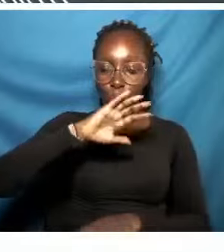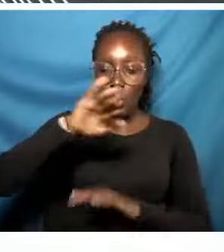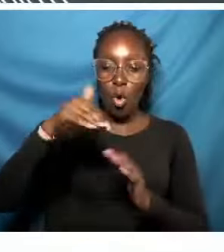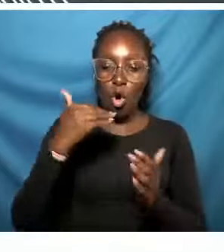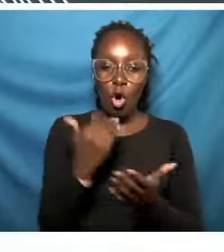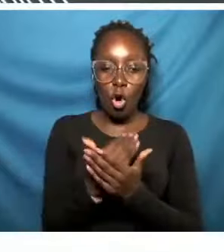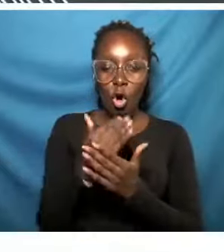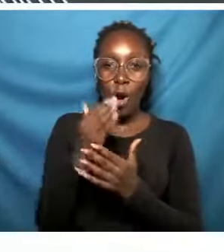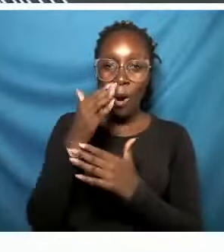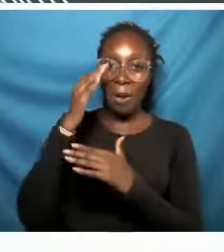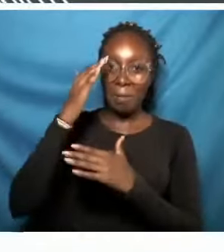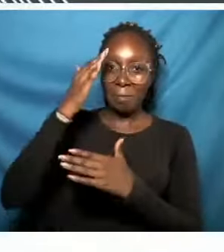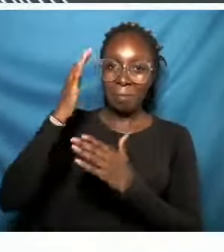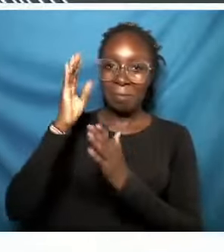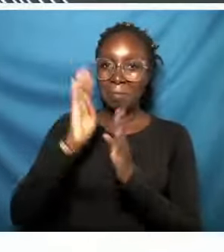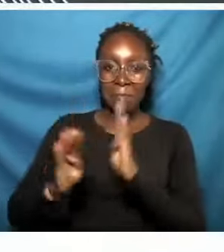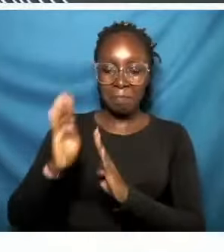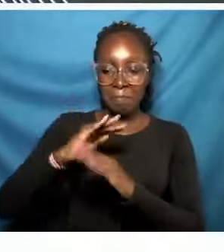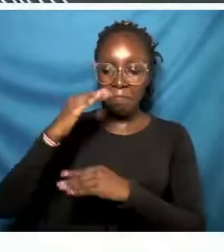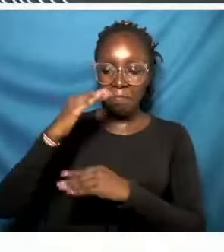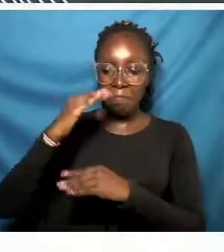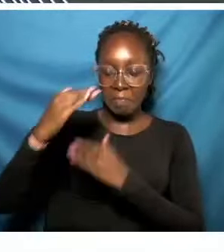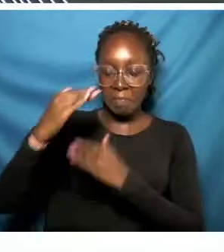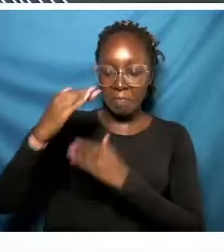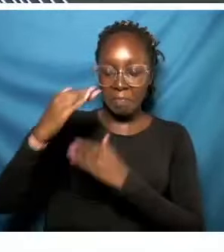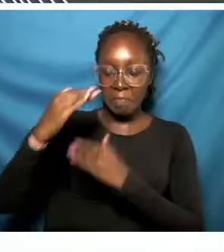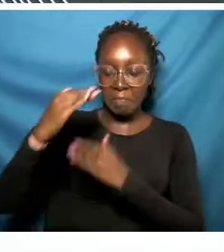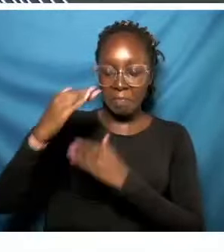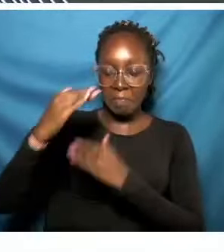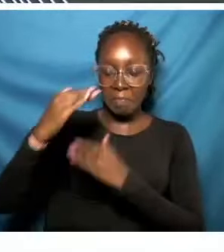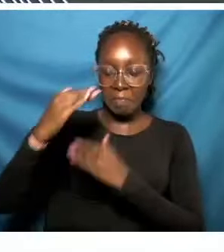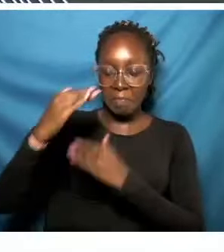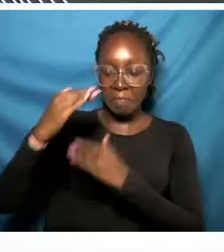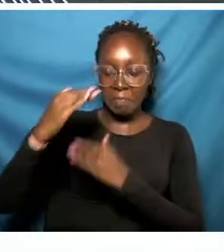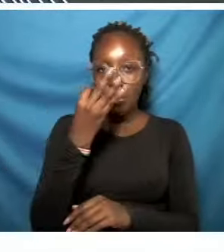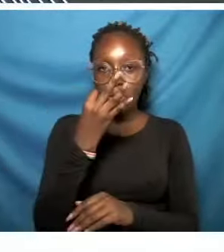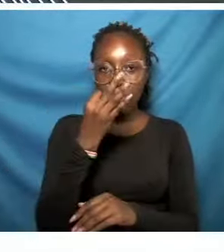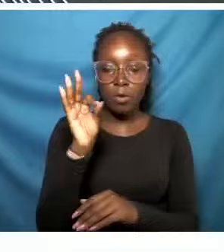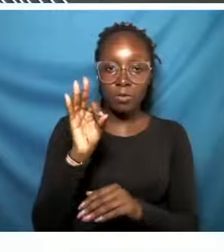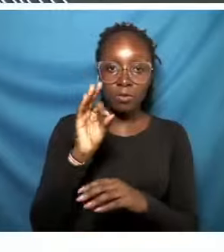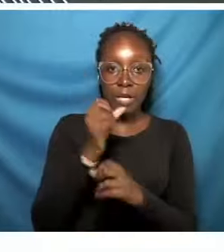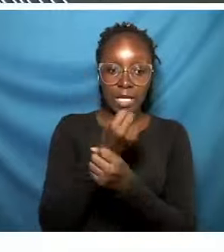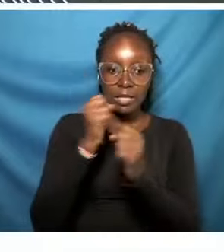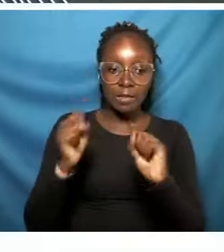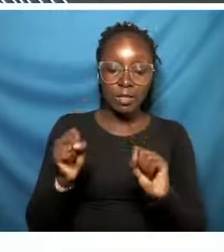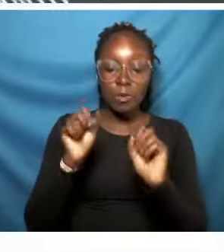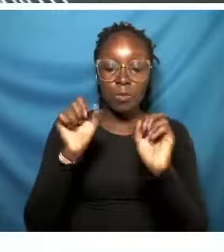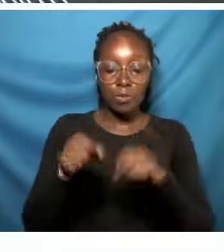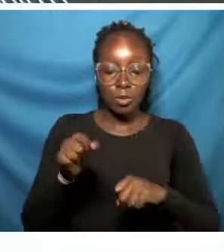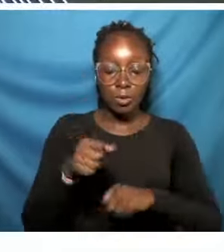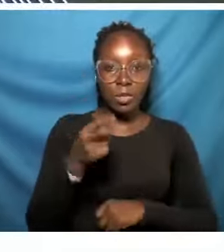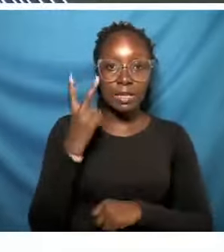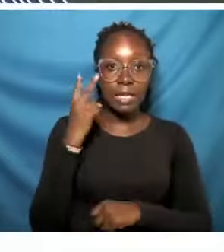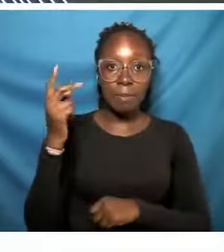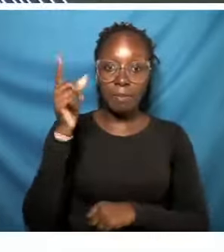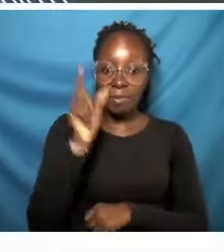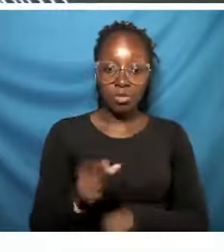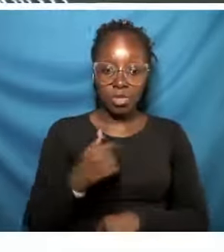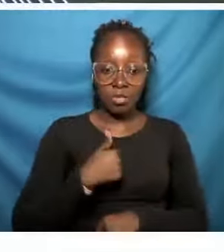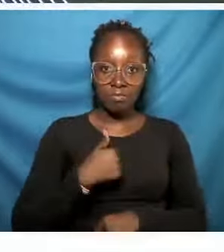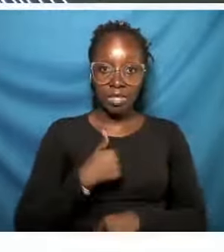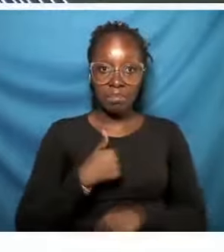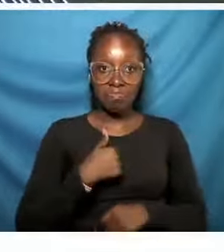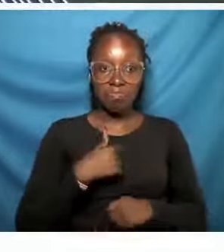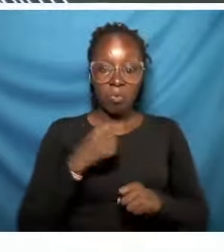you that you must fulfill those things. So that is the beauty of salvation. That is why somebody like Evans can stand here authoritatively under the authority